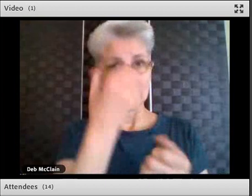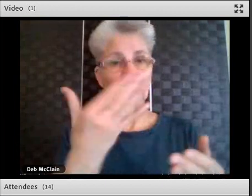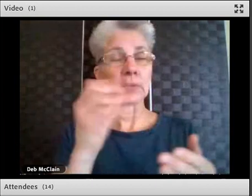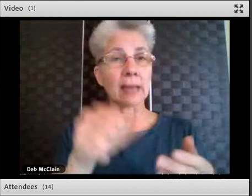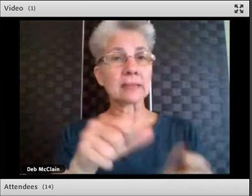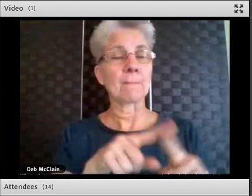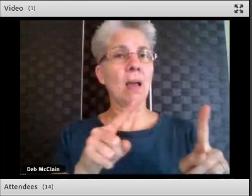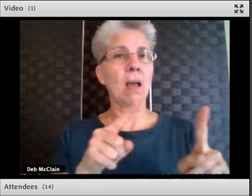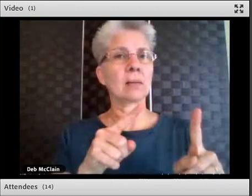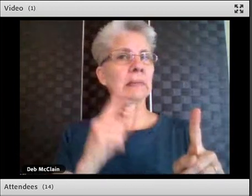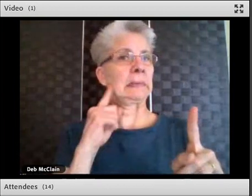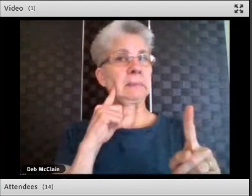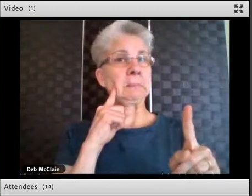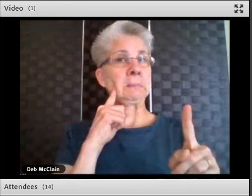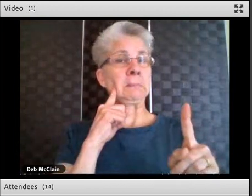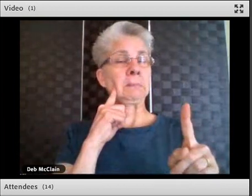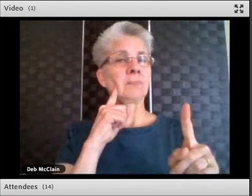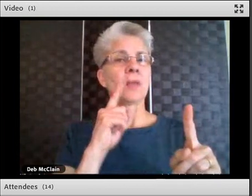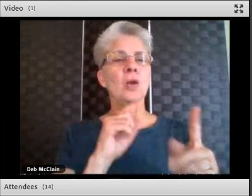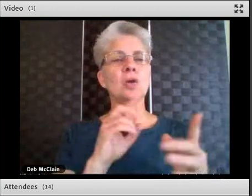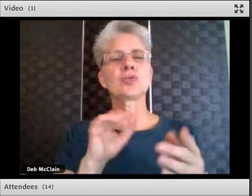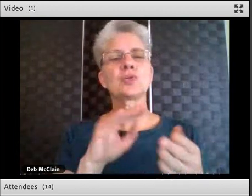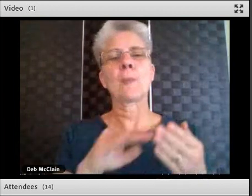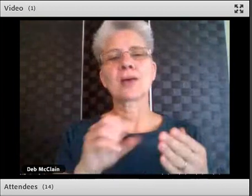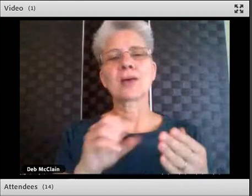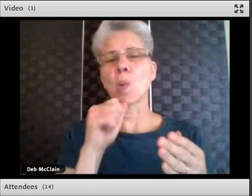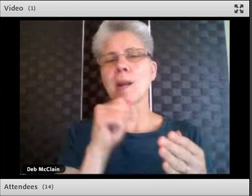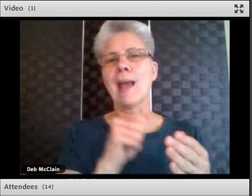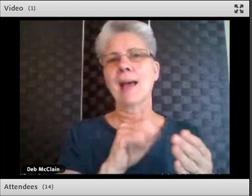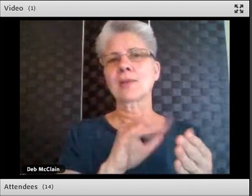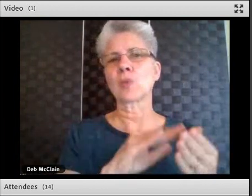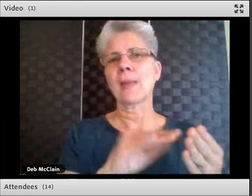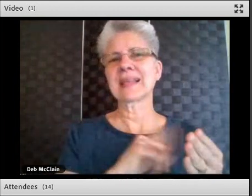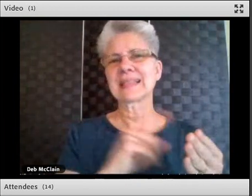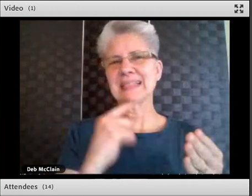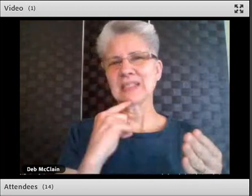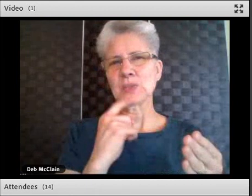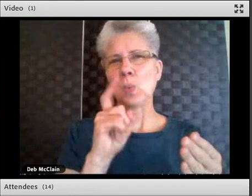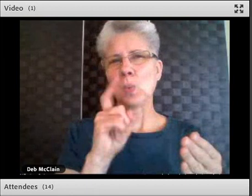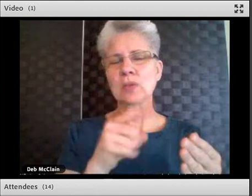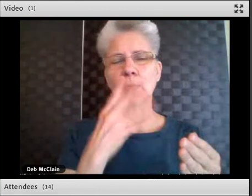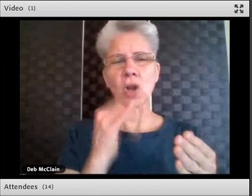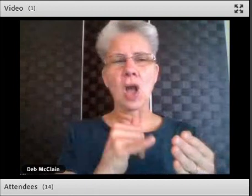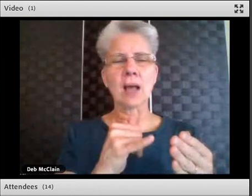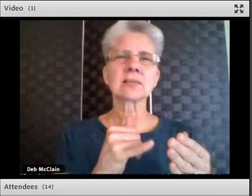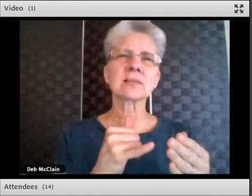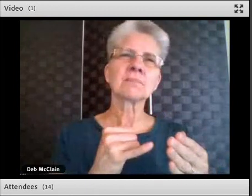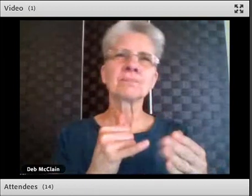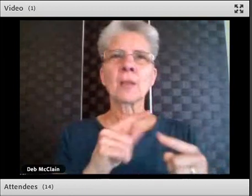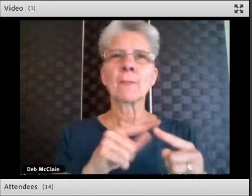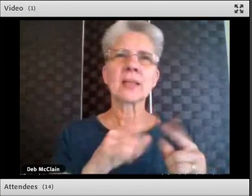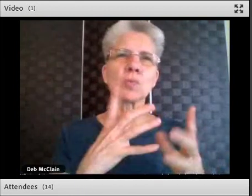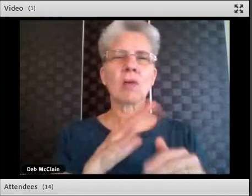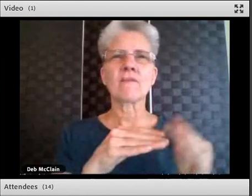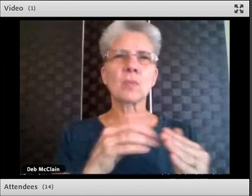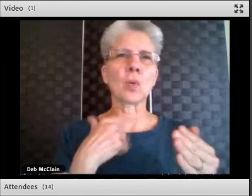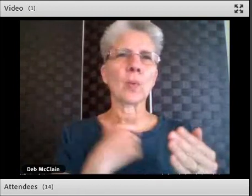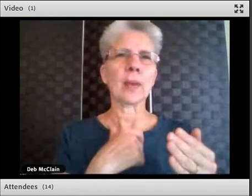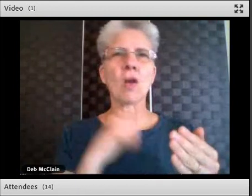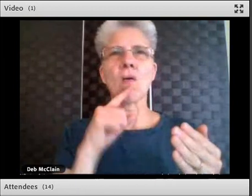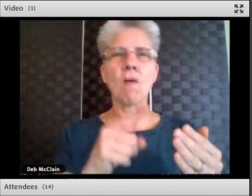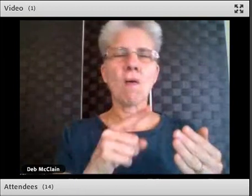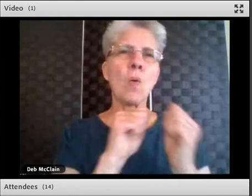But to pass or not to pass is a serious question because it depends on how comfortable we